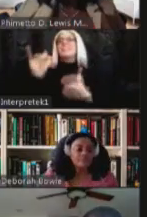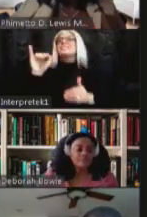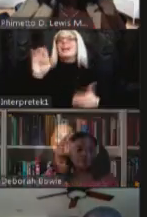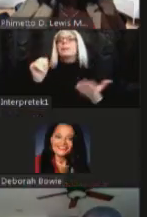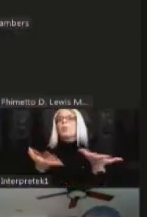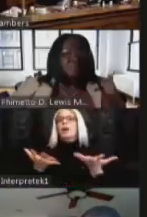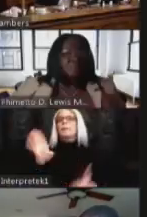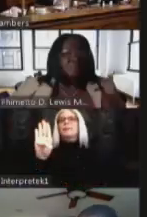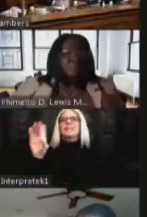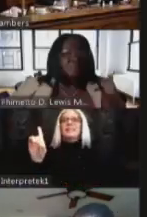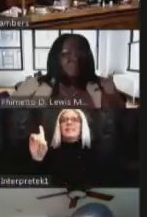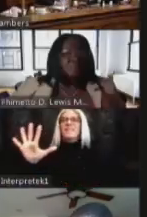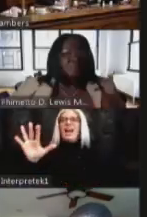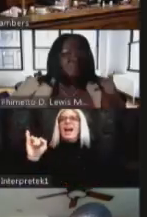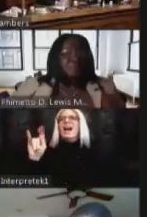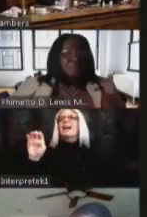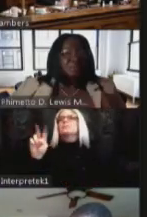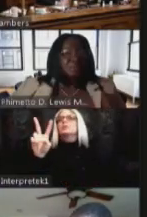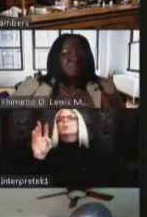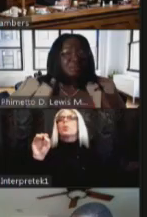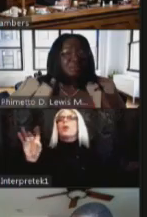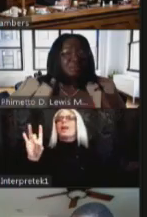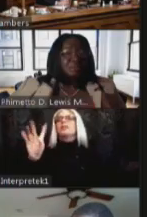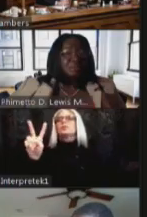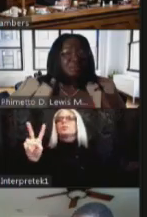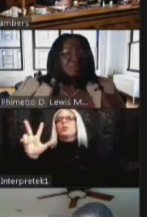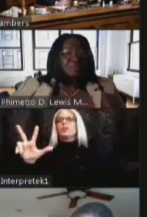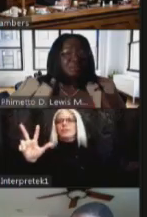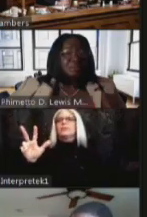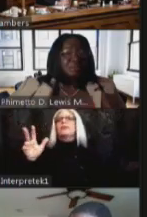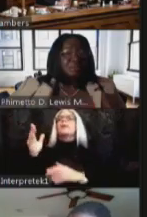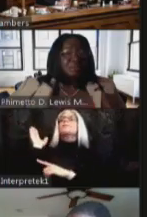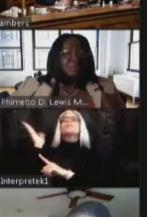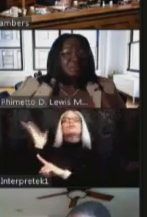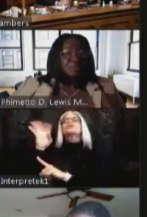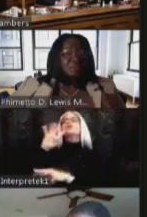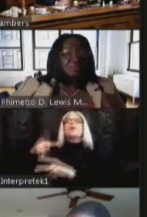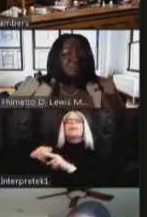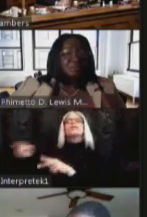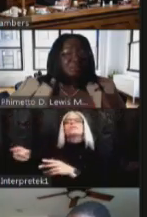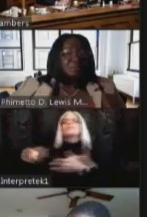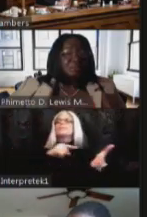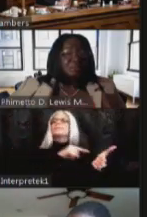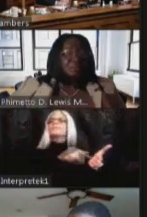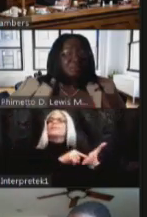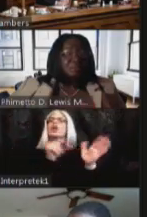item 200823, presentation on the grade level reading campaign.